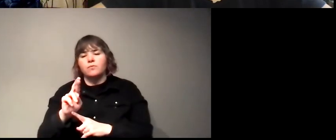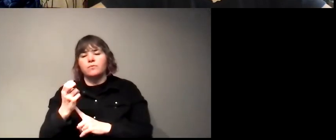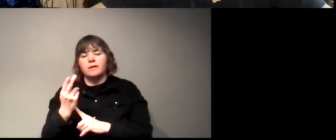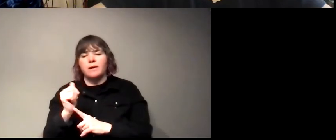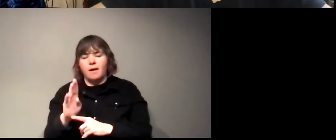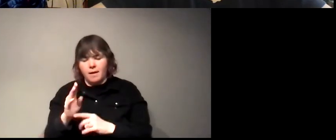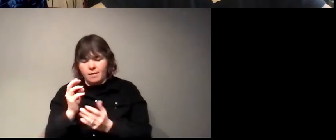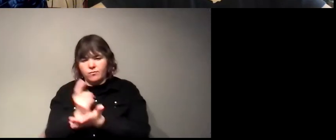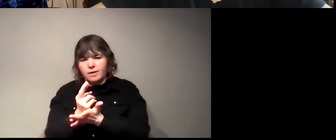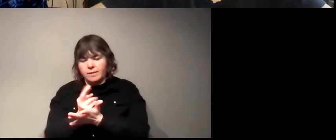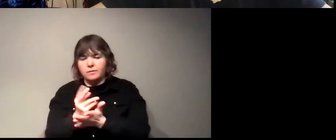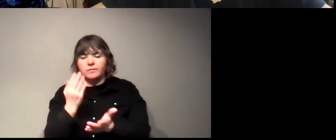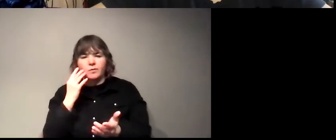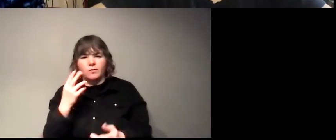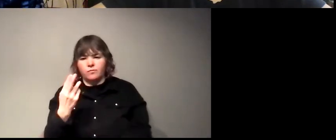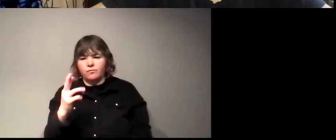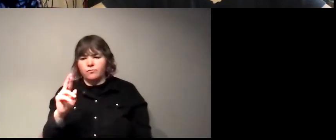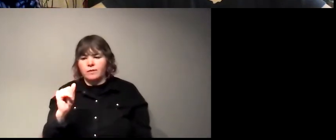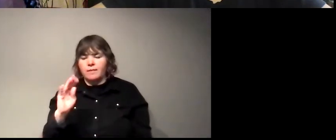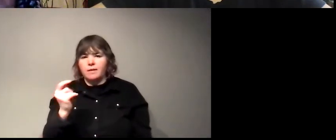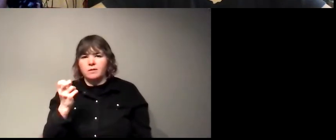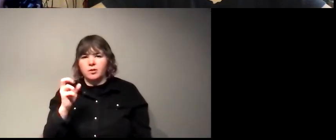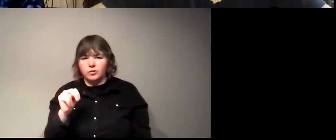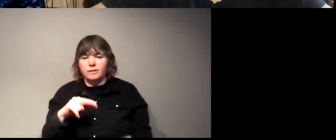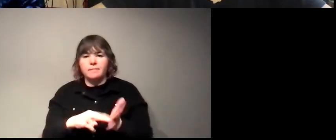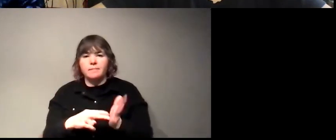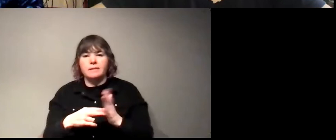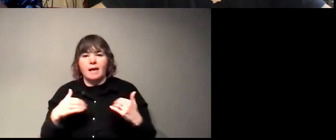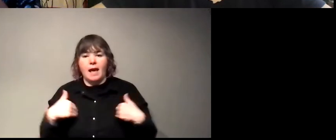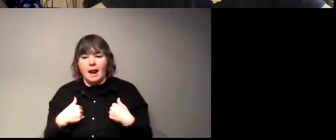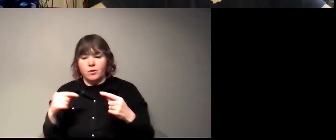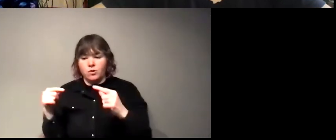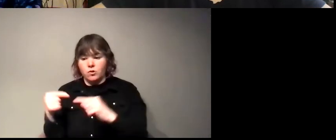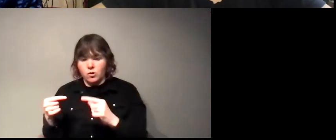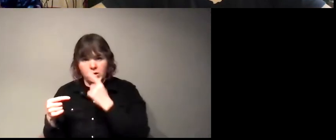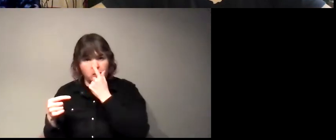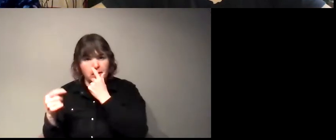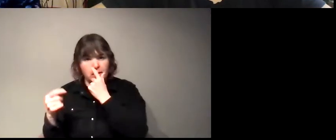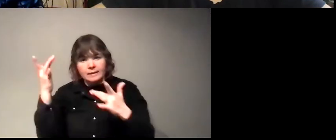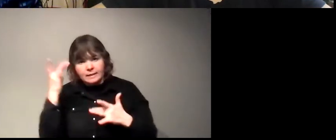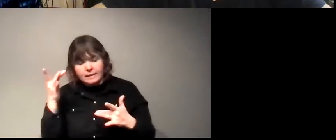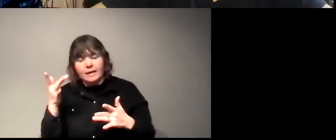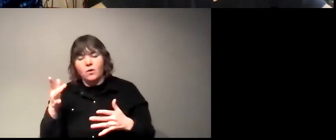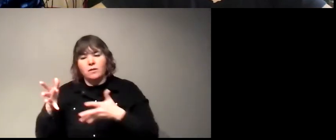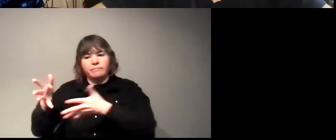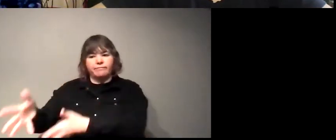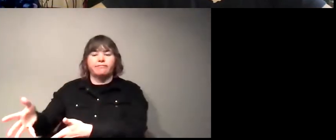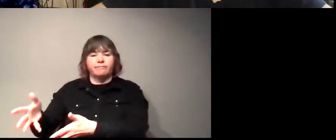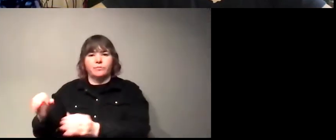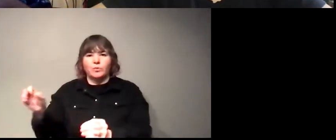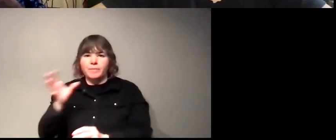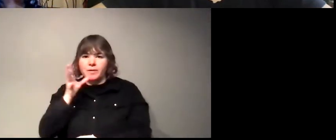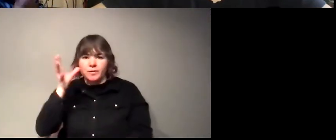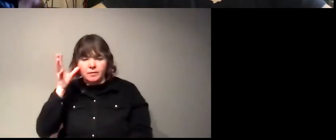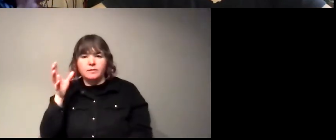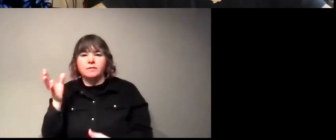for those of you guys who don't know what that word is, it's basically when an animal is hurt or sick or orphaned in the you get